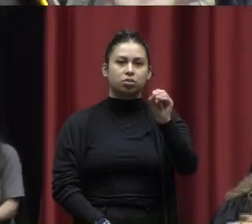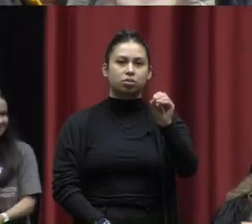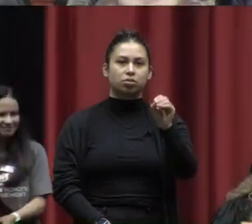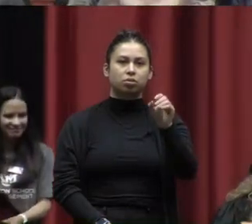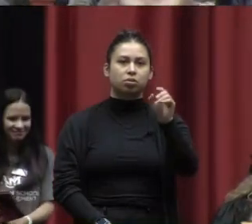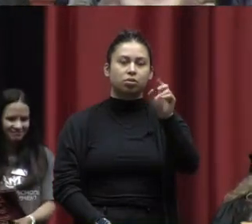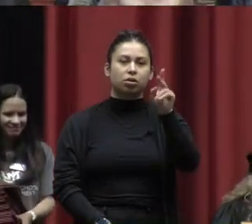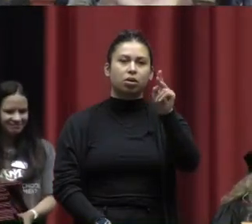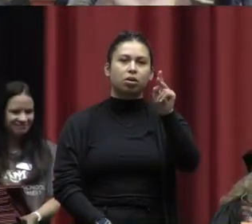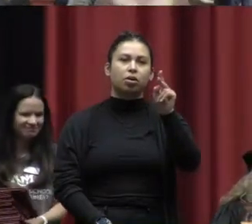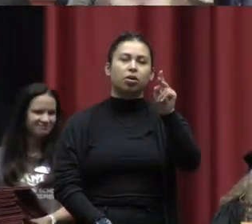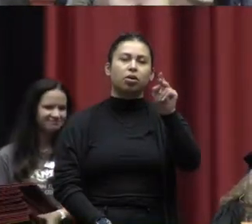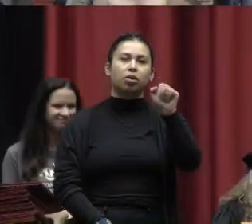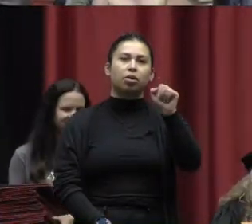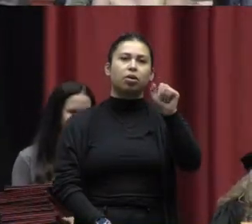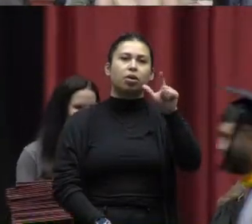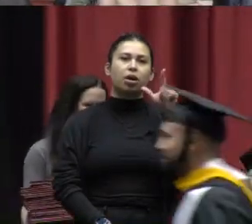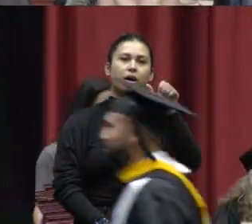Kyle Martinez,